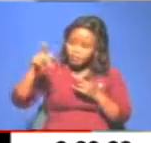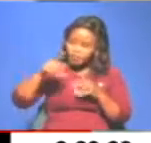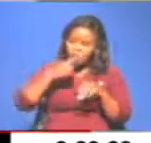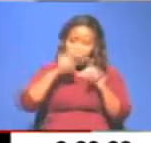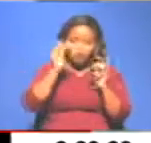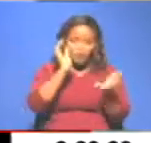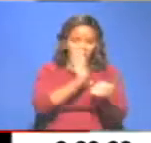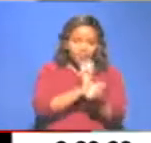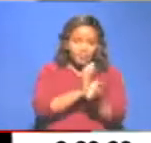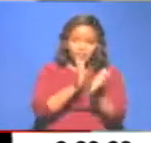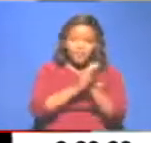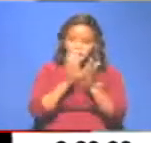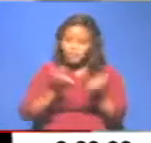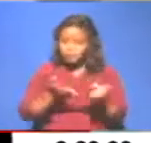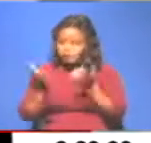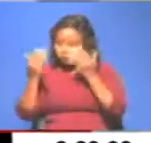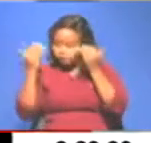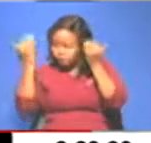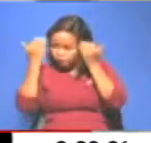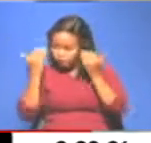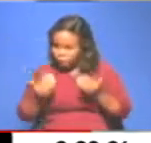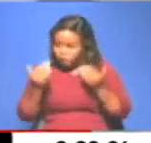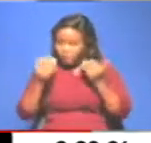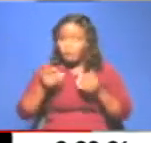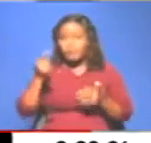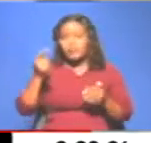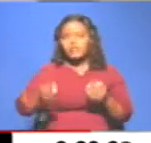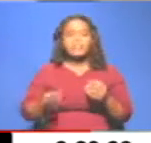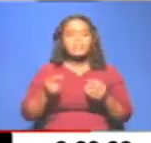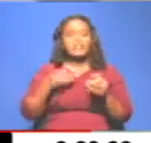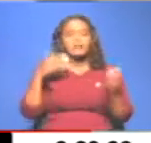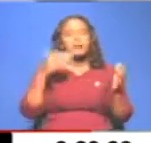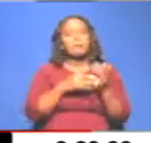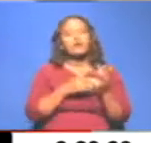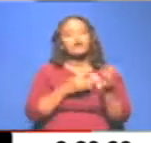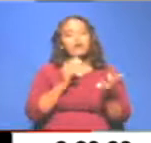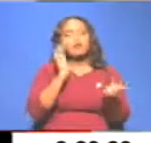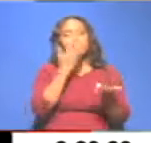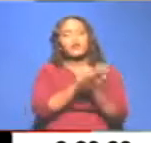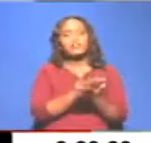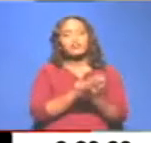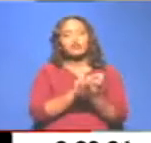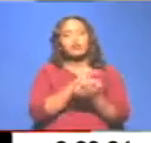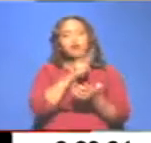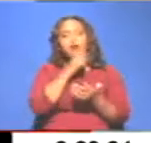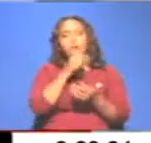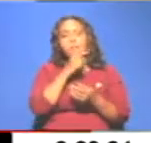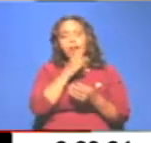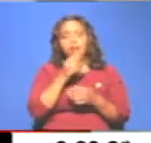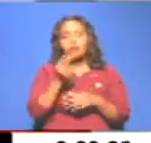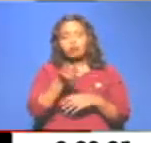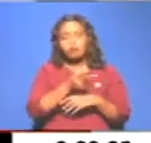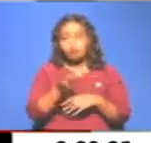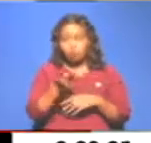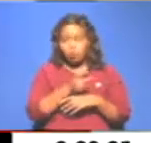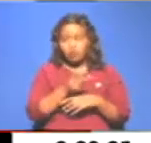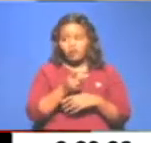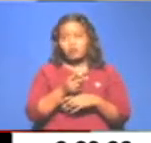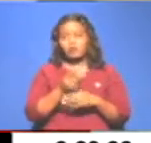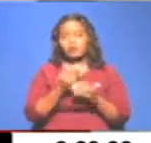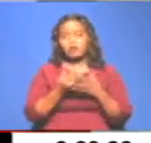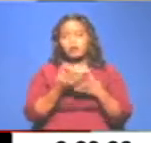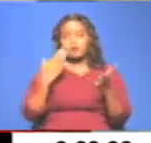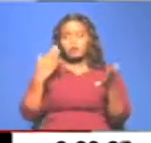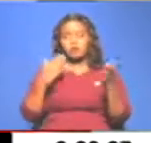them. Justice Antony Mrima restrained the prosecution of Kaneez, Noorani and Mohamed Hussan early pending